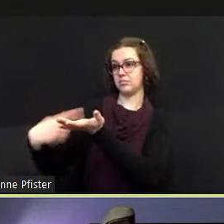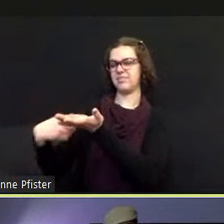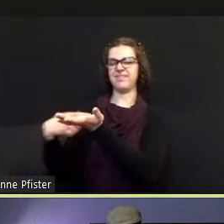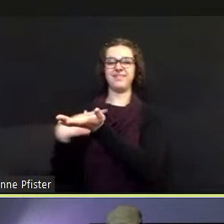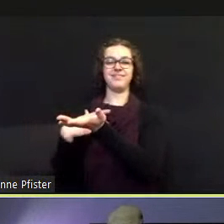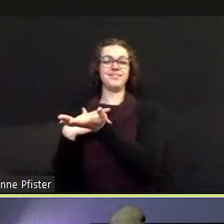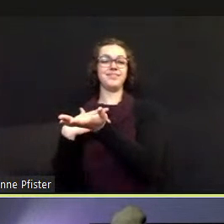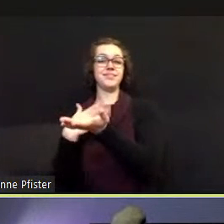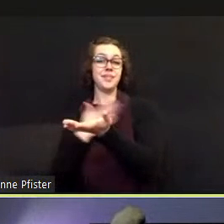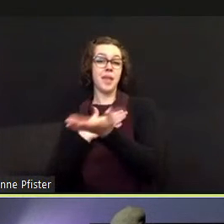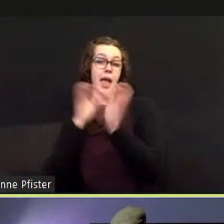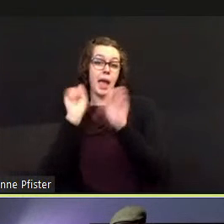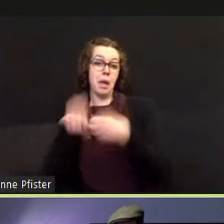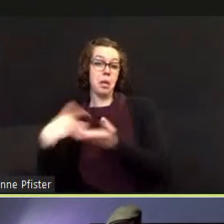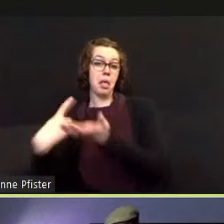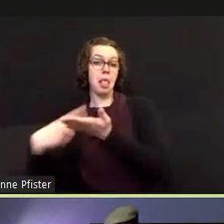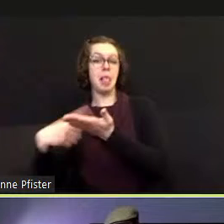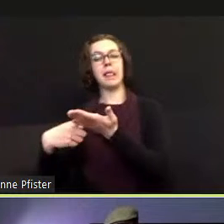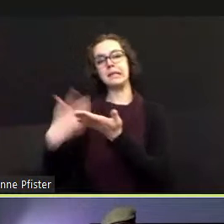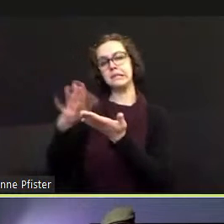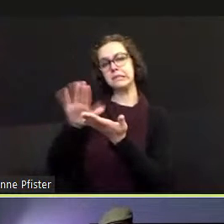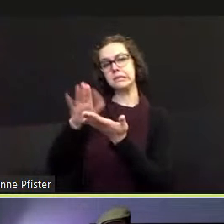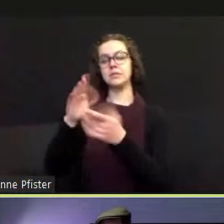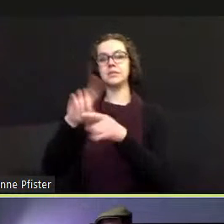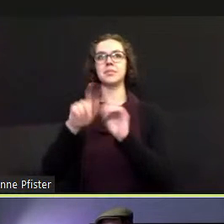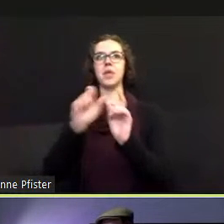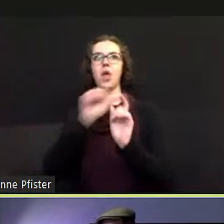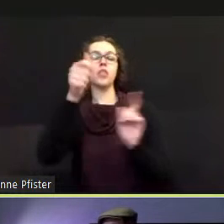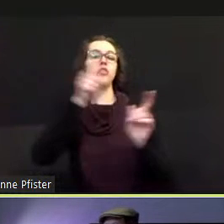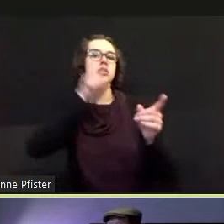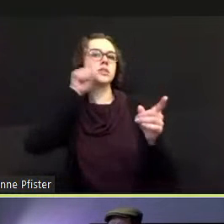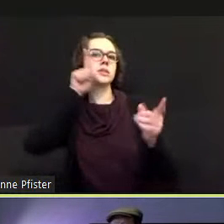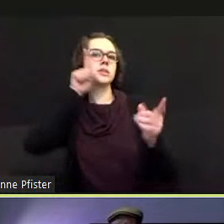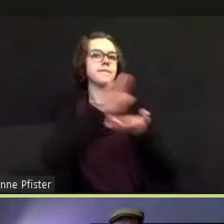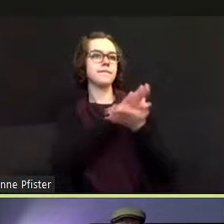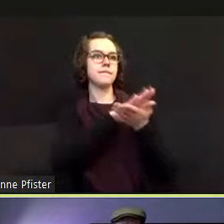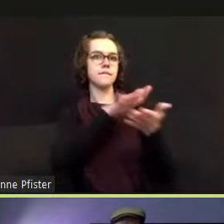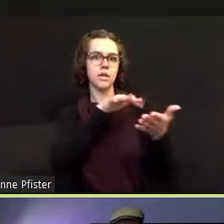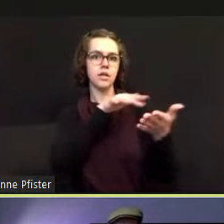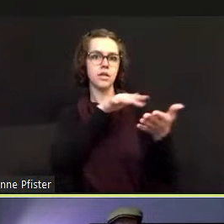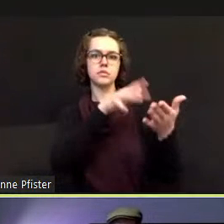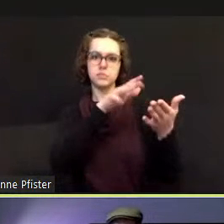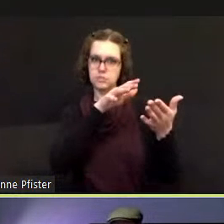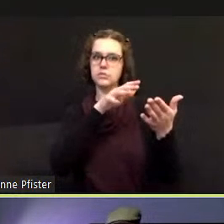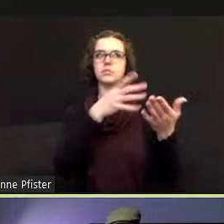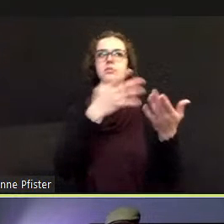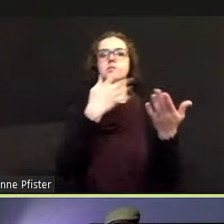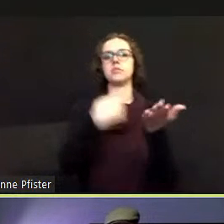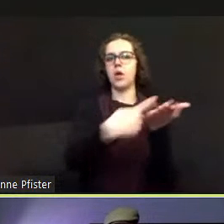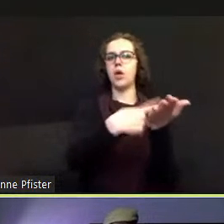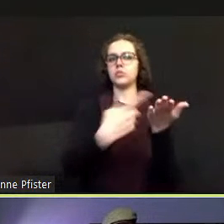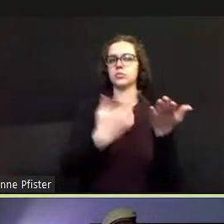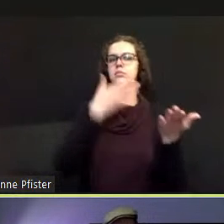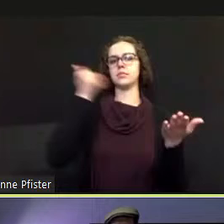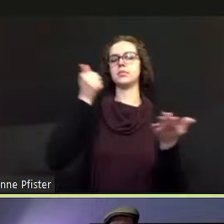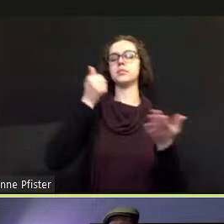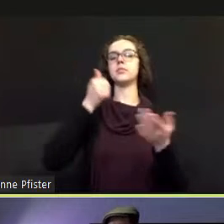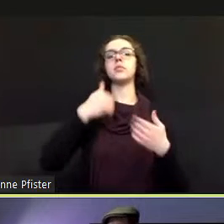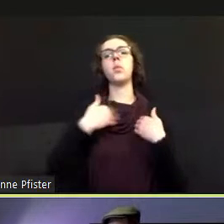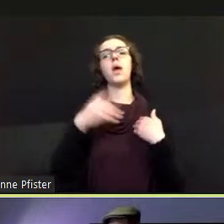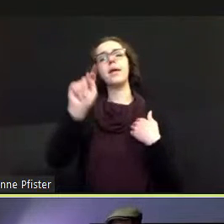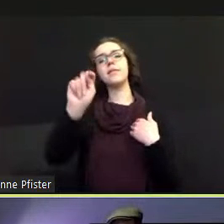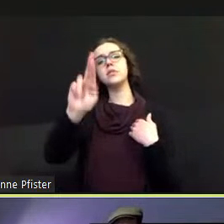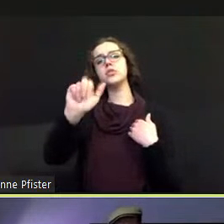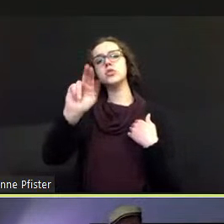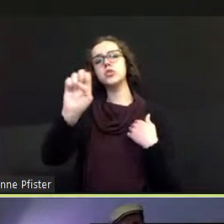many, especially deaf scholars, have argued this much better since, but that we're going to have different kinds of local manifestations.